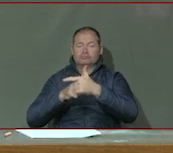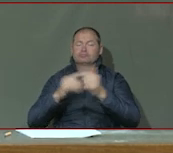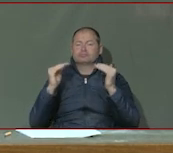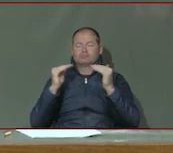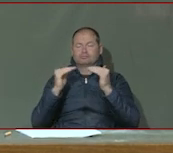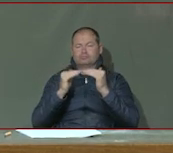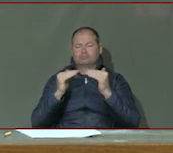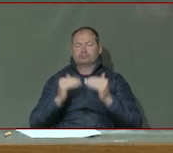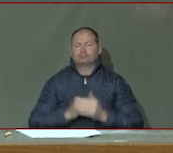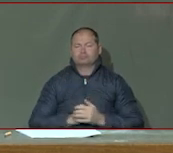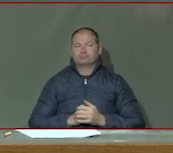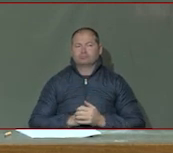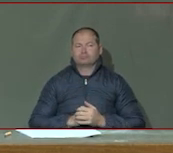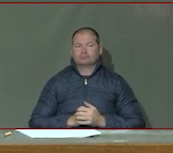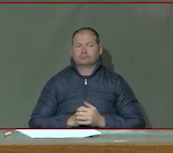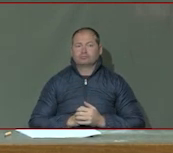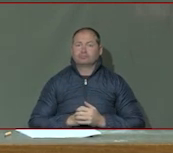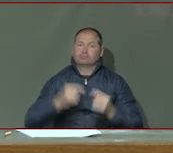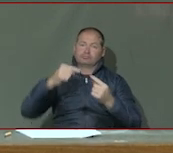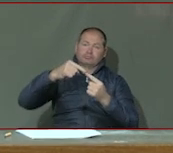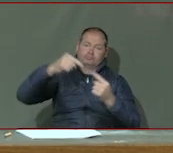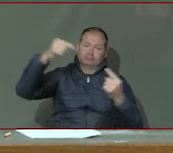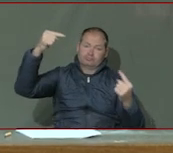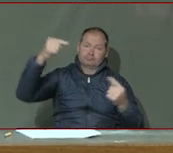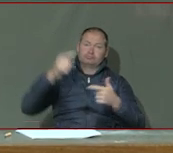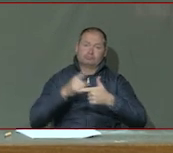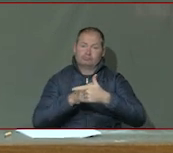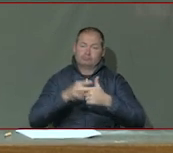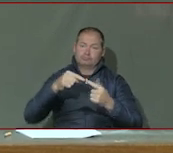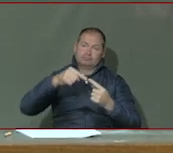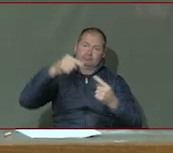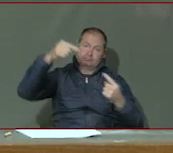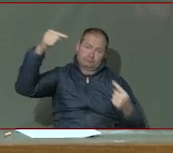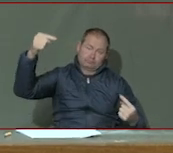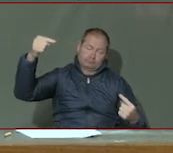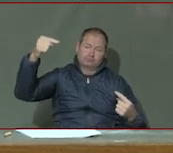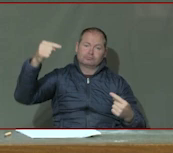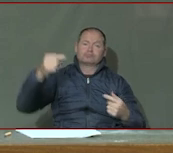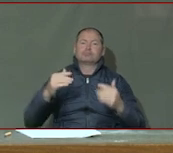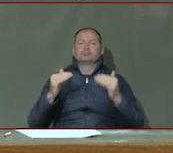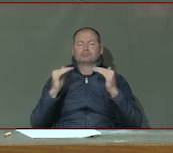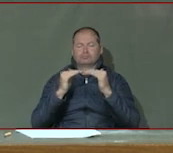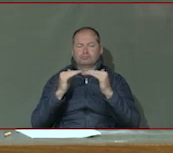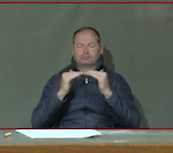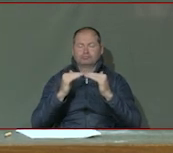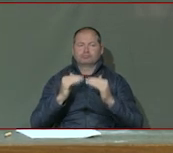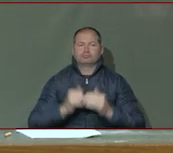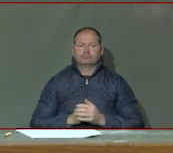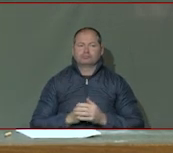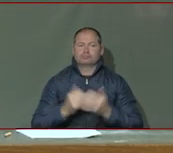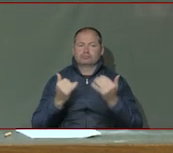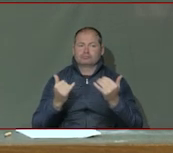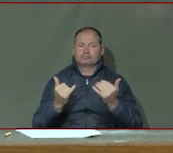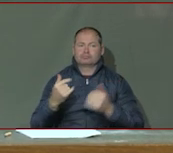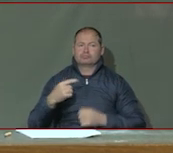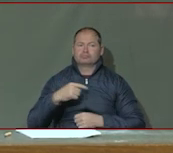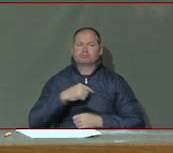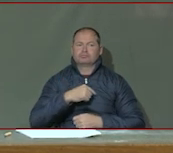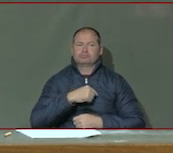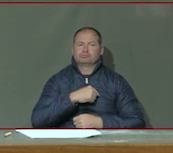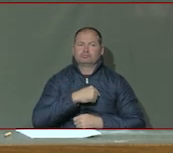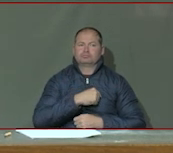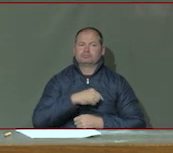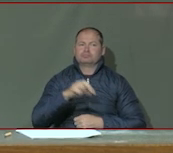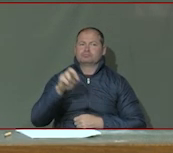If we look at the characteristics of a parallelogram and we compare it to the characteristics of a rhombus, what are the